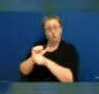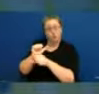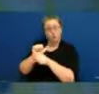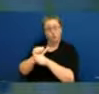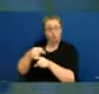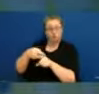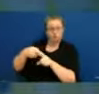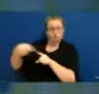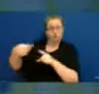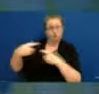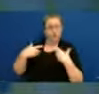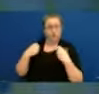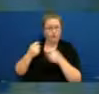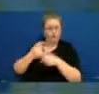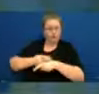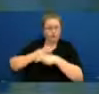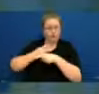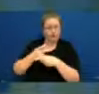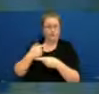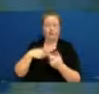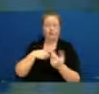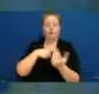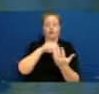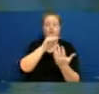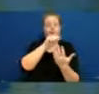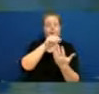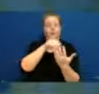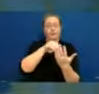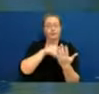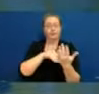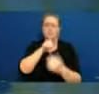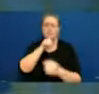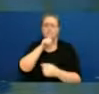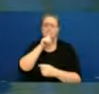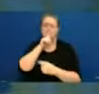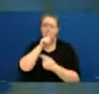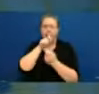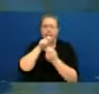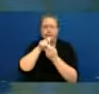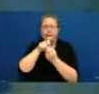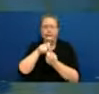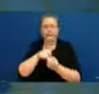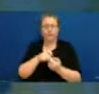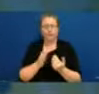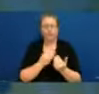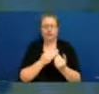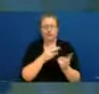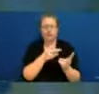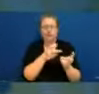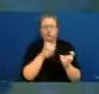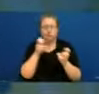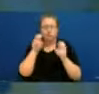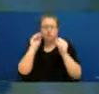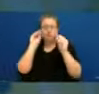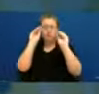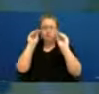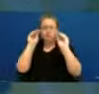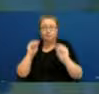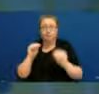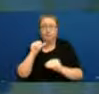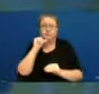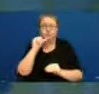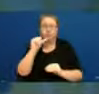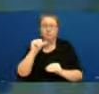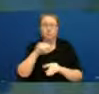healthcare workers. What we don't have in detail, we collect this information, but not in a way that it's easy to pull out